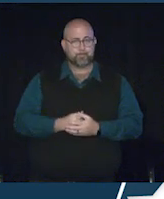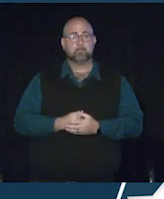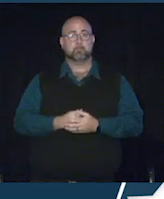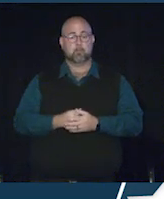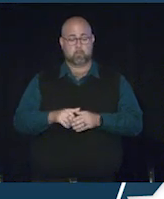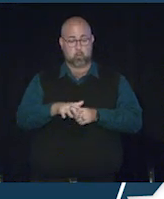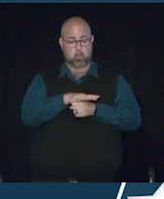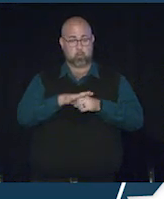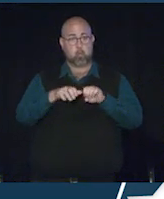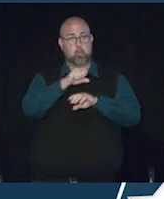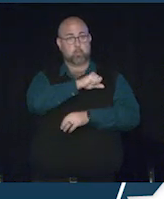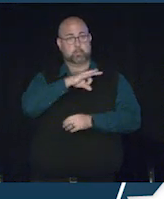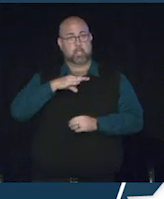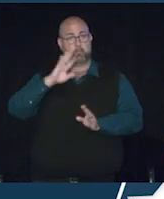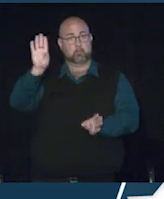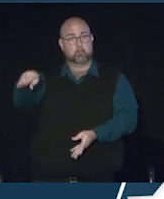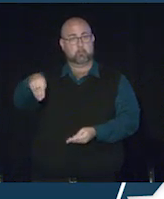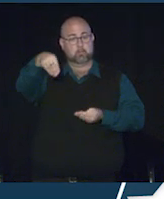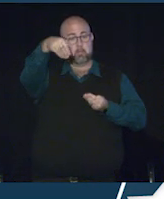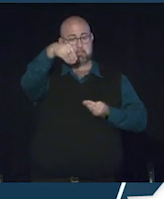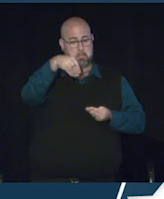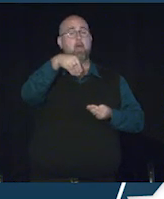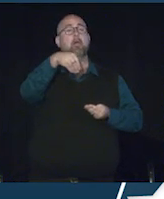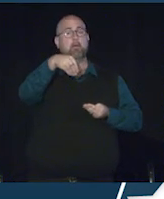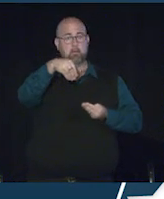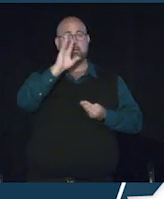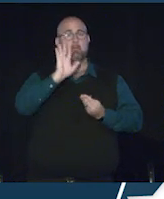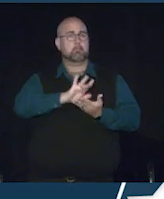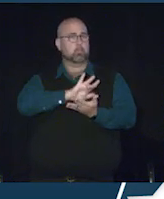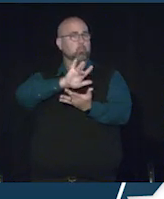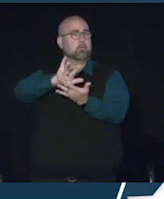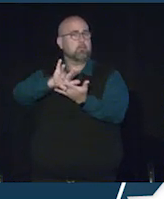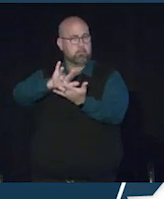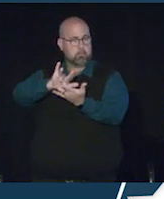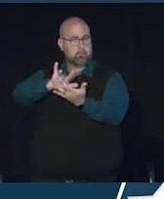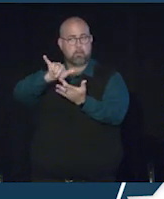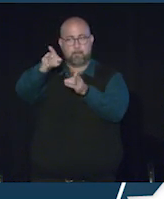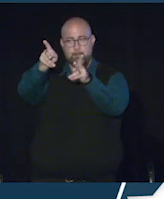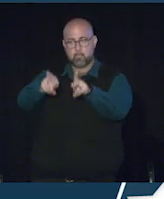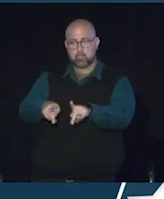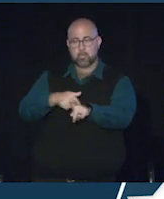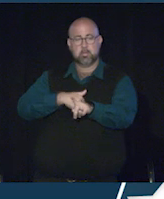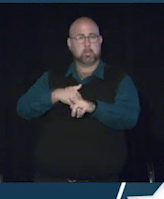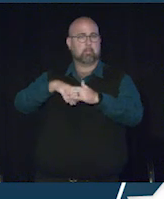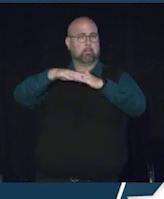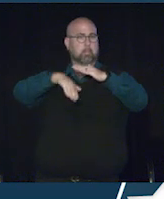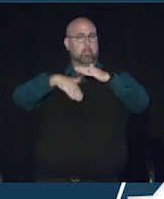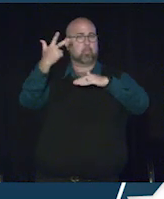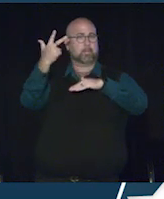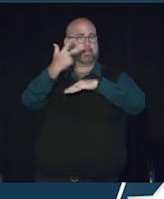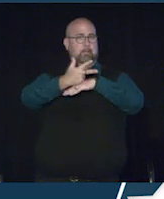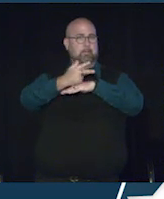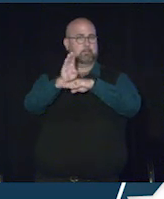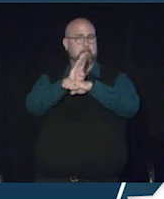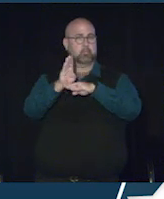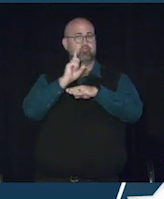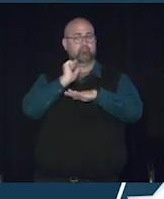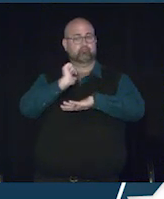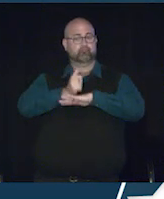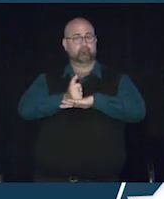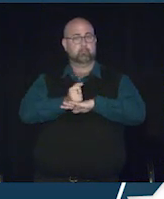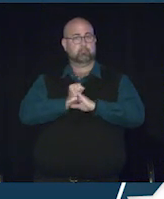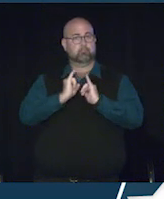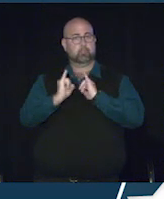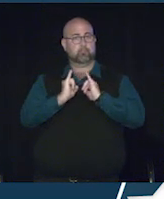staff receive the referral form, they will reach out to the individual within 3 business days to schedule an initial